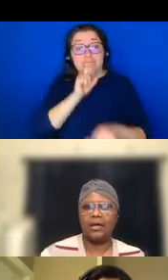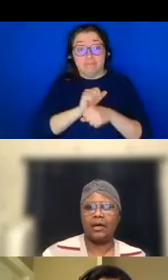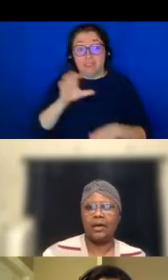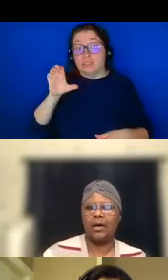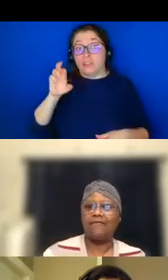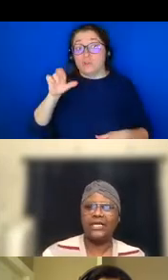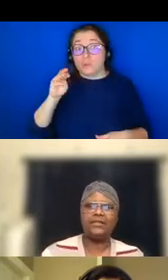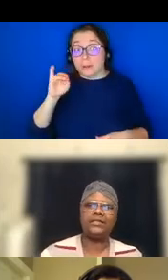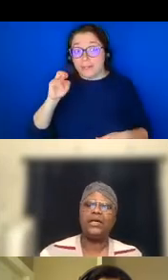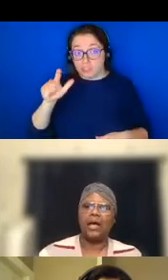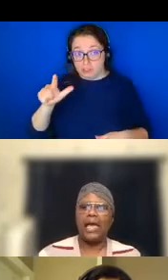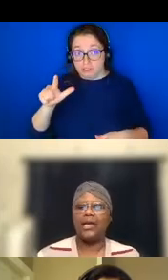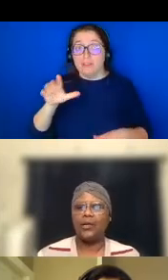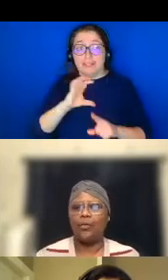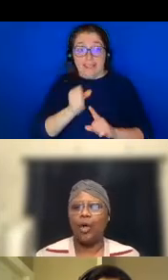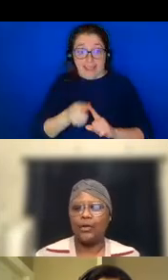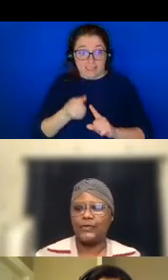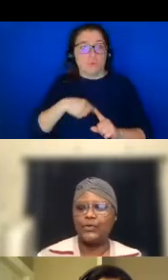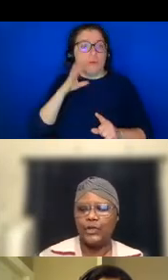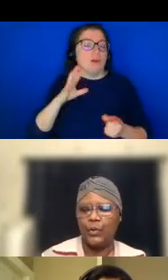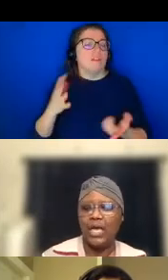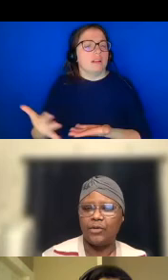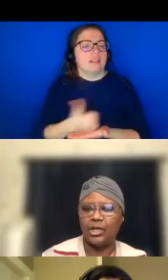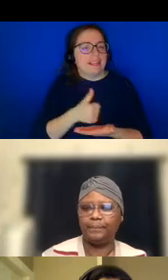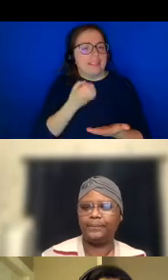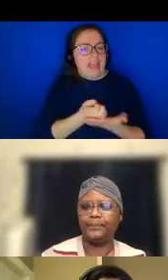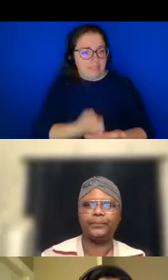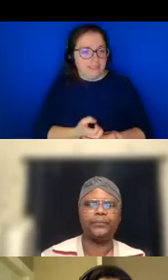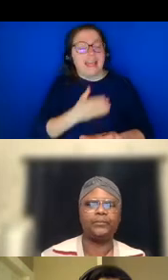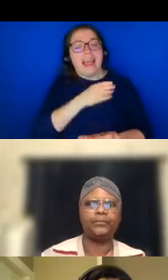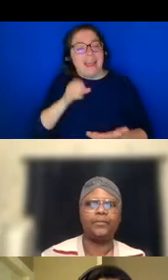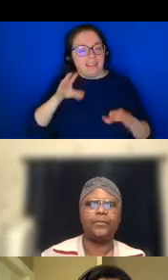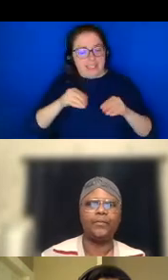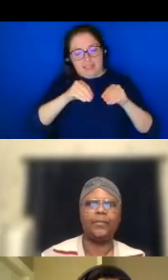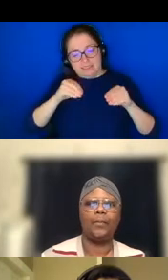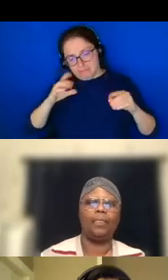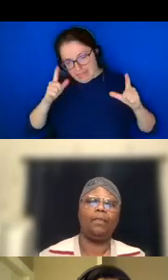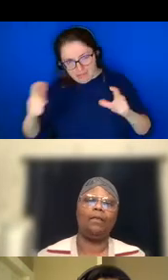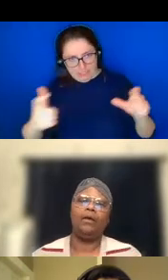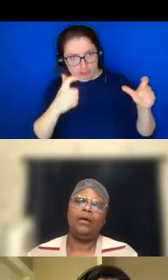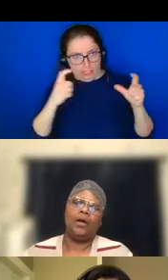take evidence, and we will also do imaging.